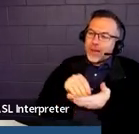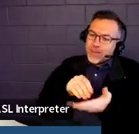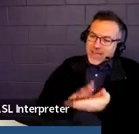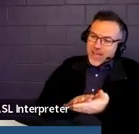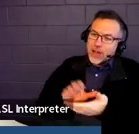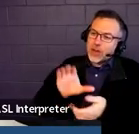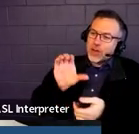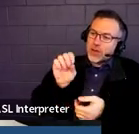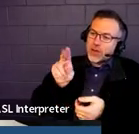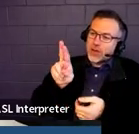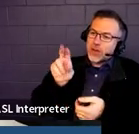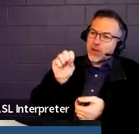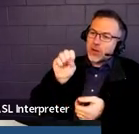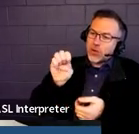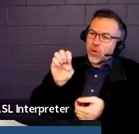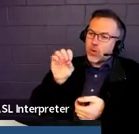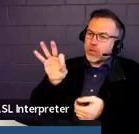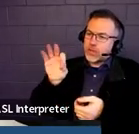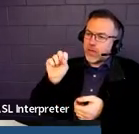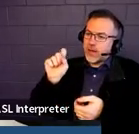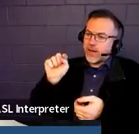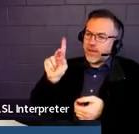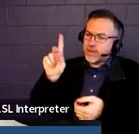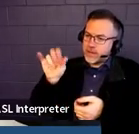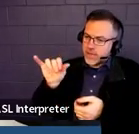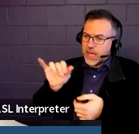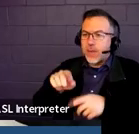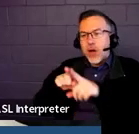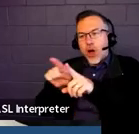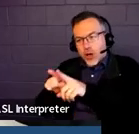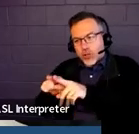making sure in the narrative that you are